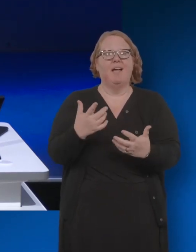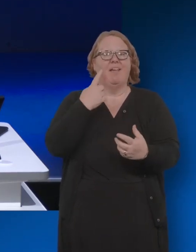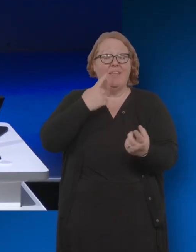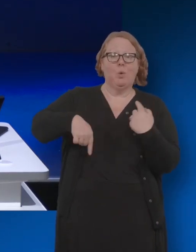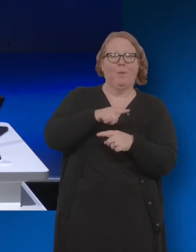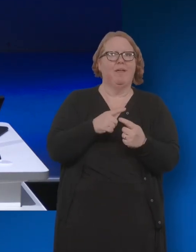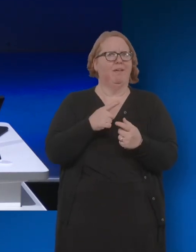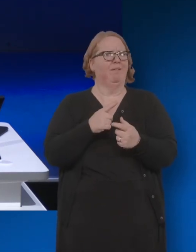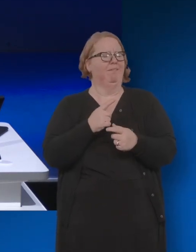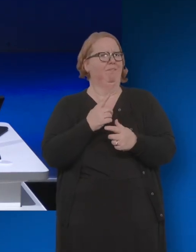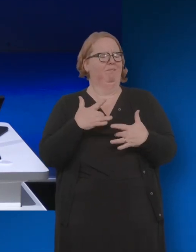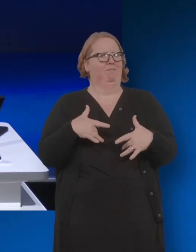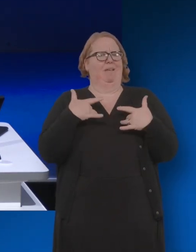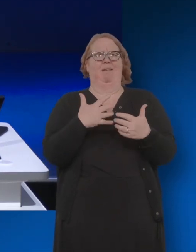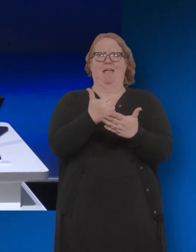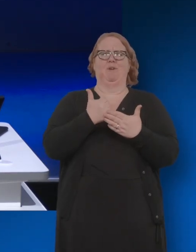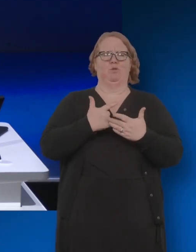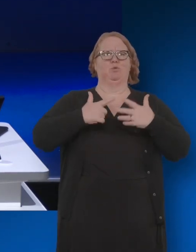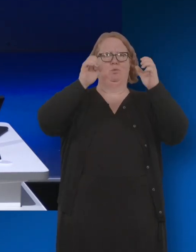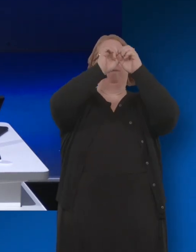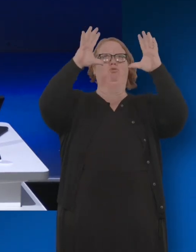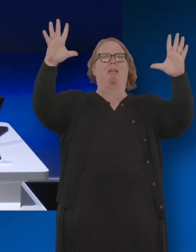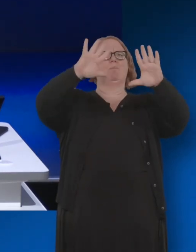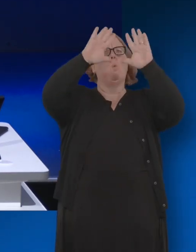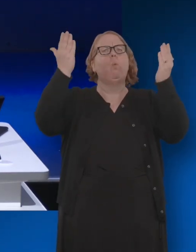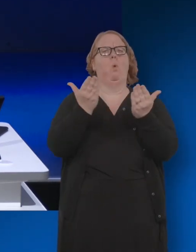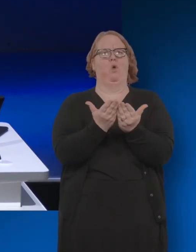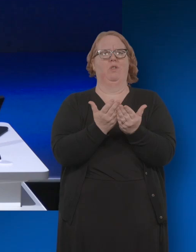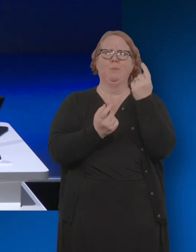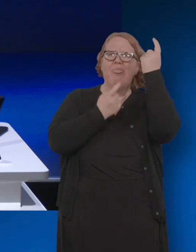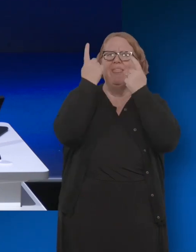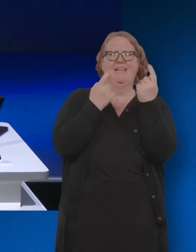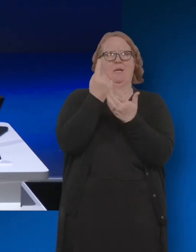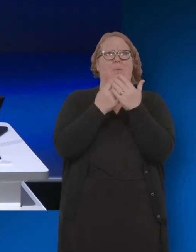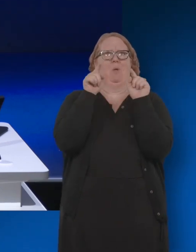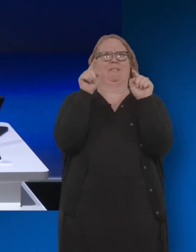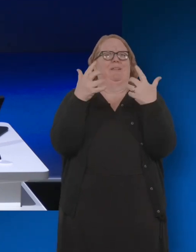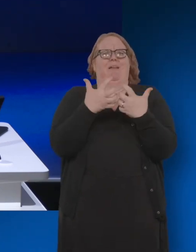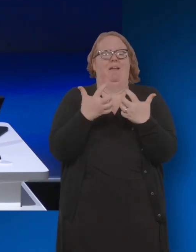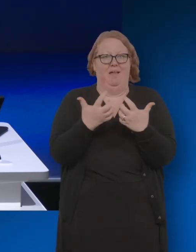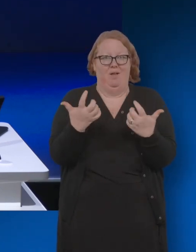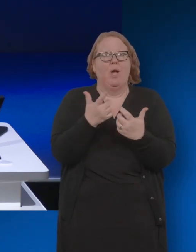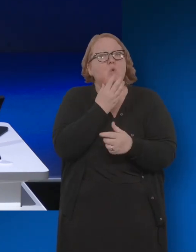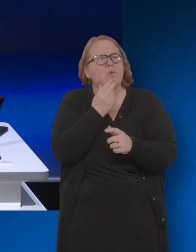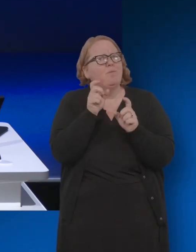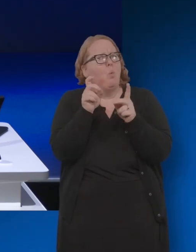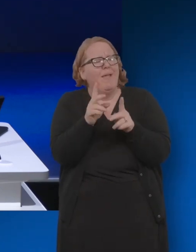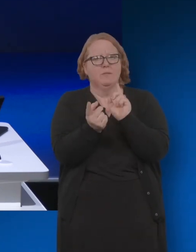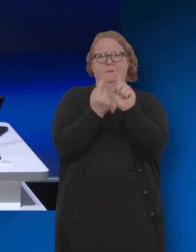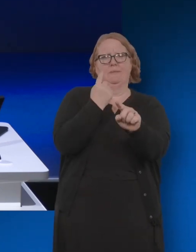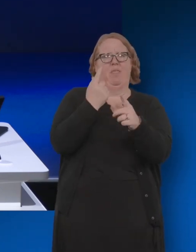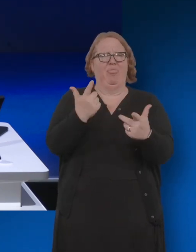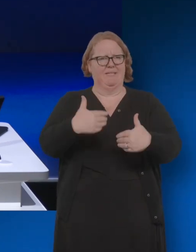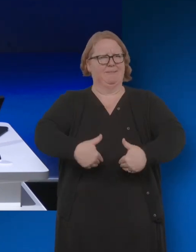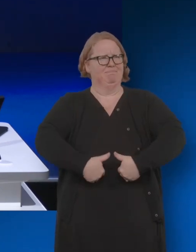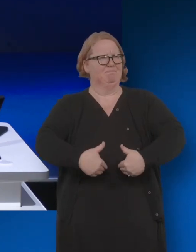in framing the way we think about the world, and as a useful means of responding to this sort of